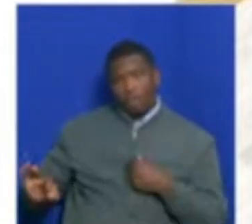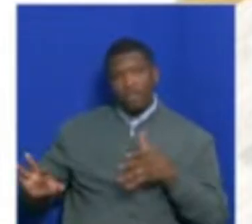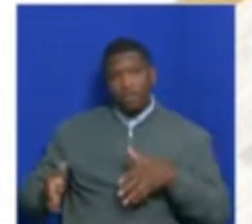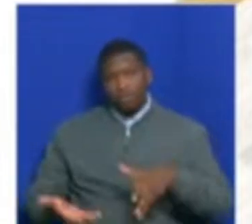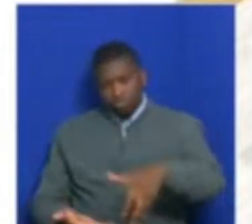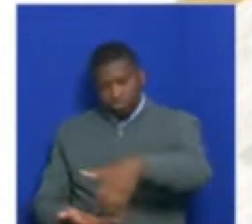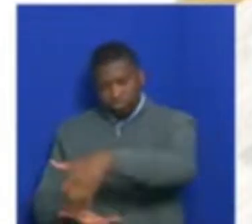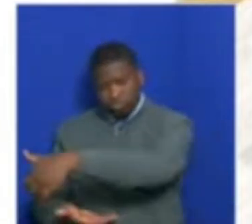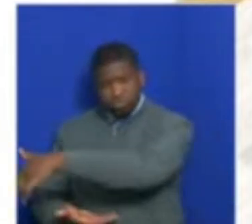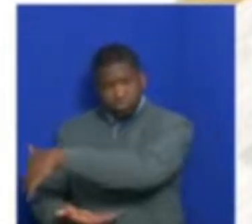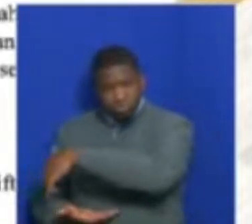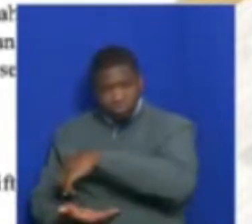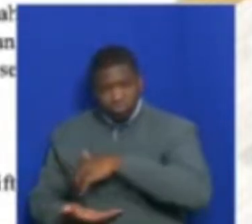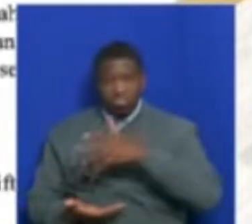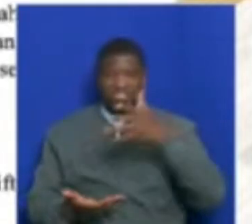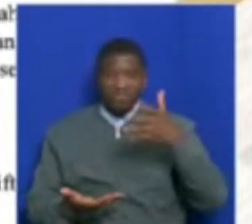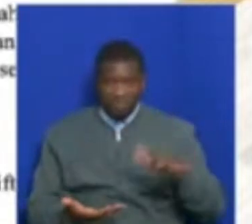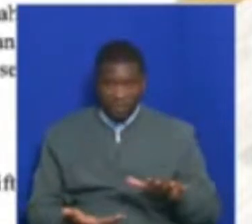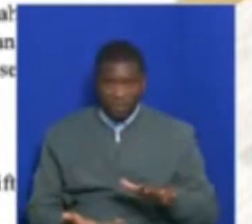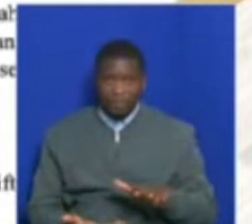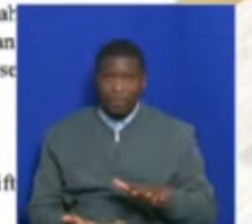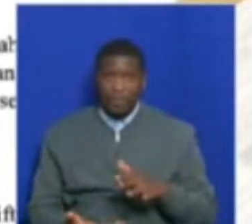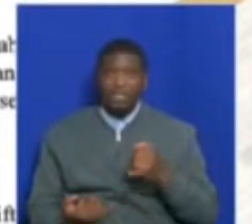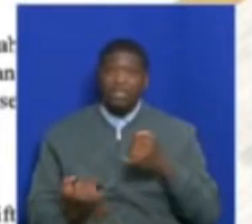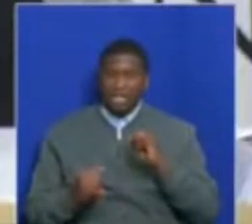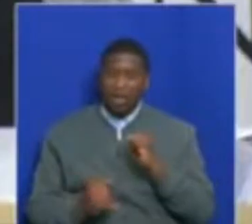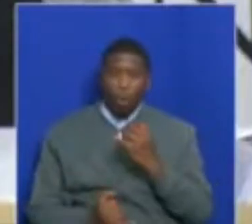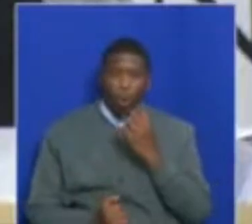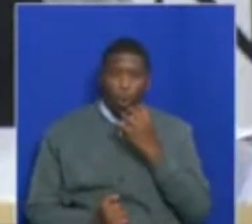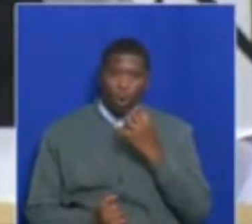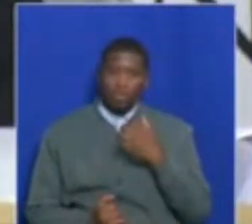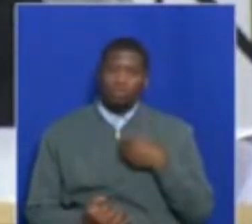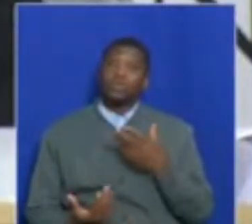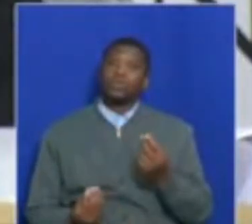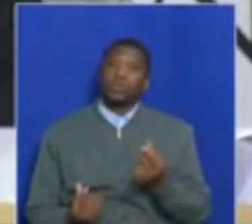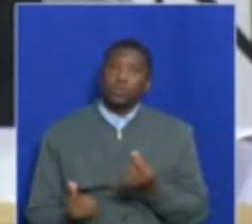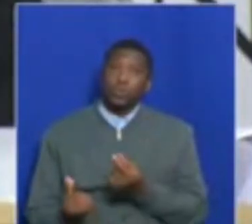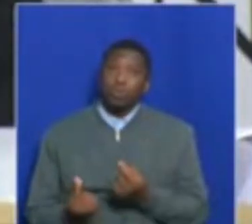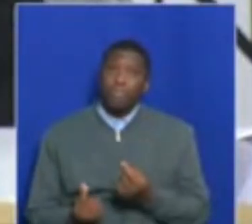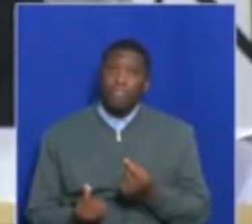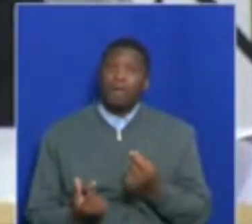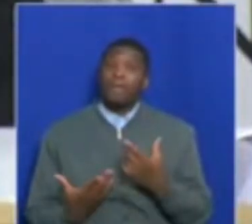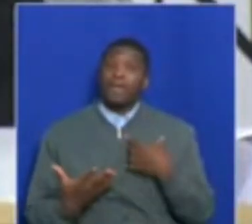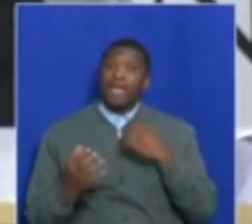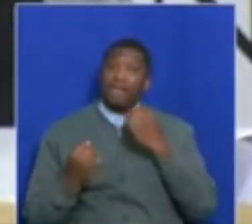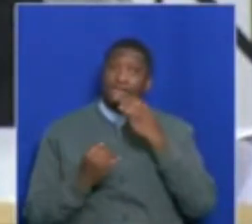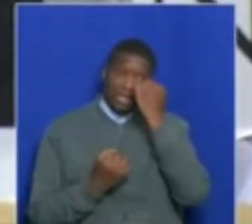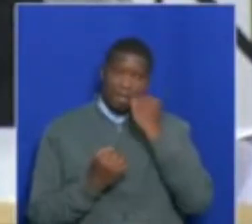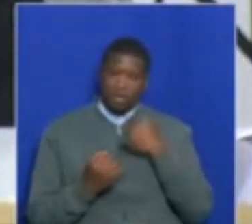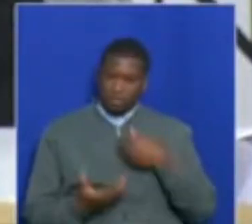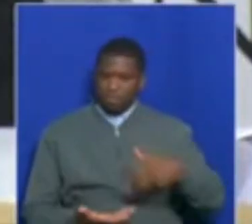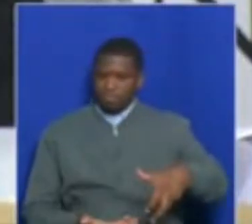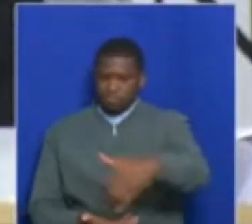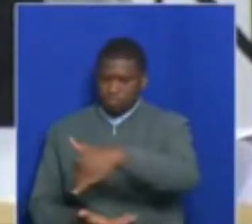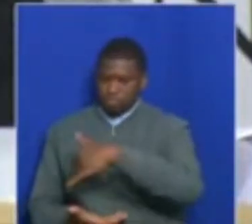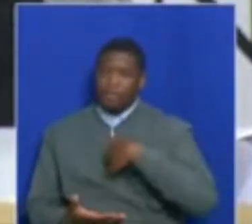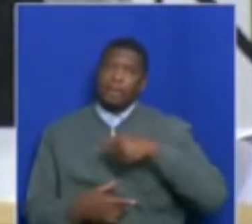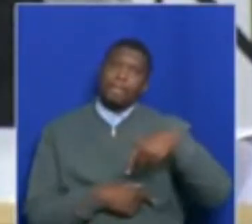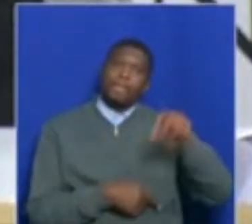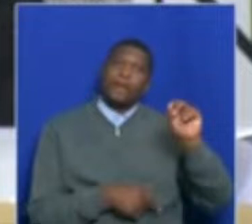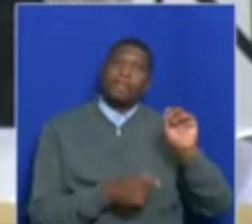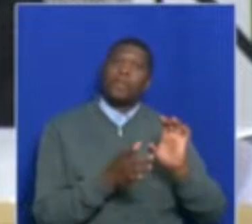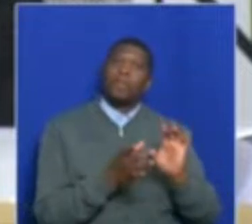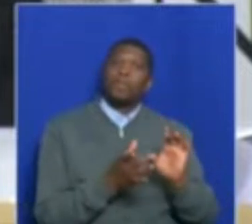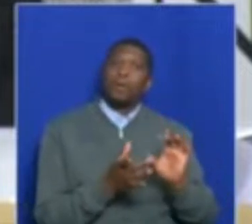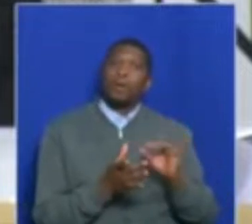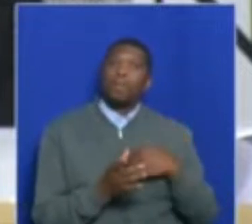possible. They were still hot. I placed them in a face mask and then drove away. I could not see the suspect vehicle